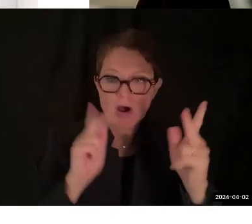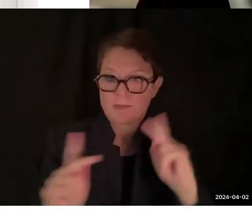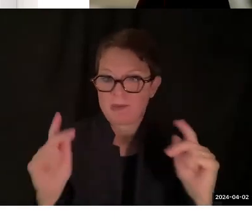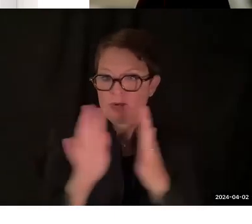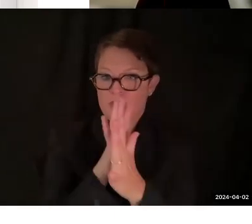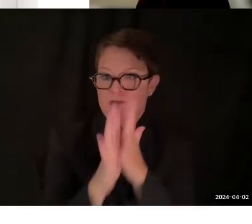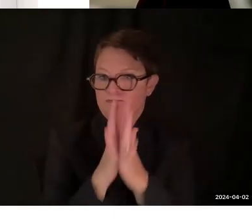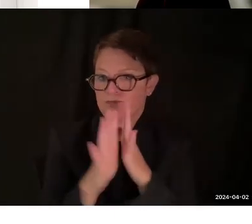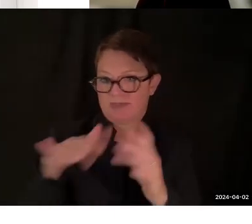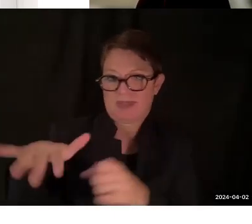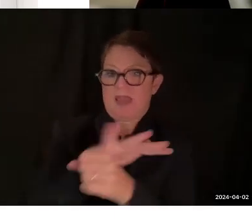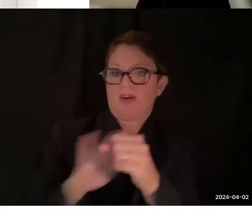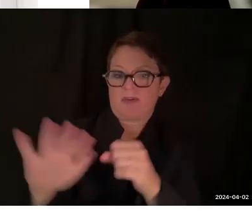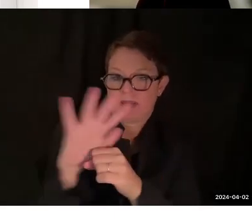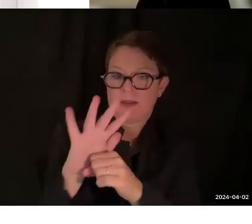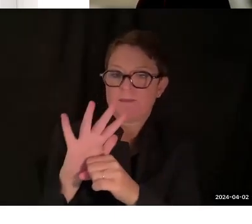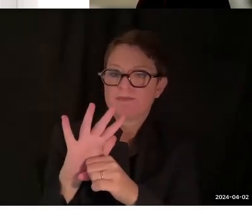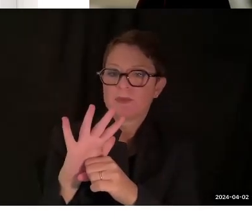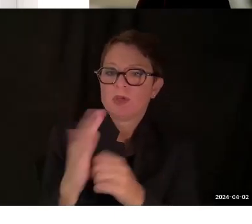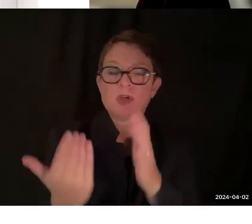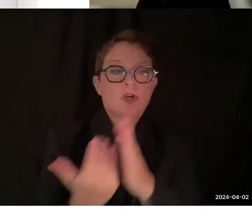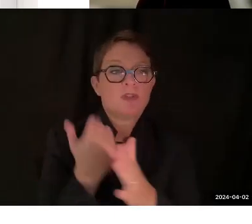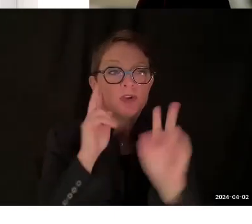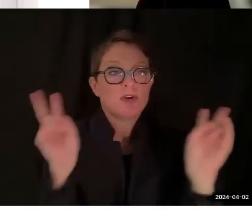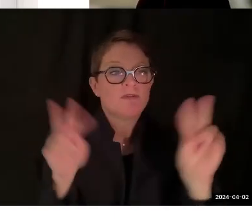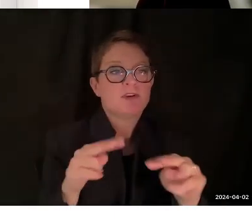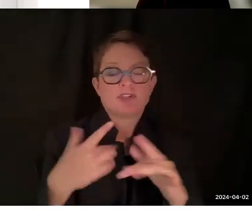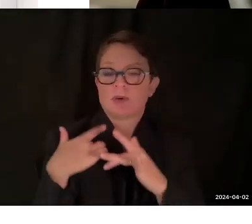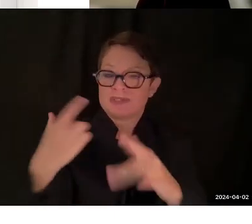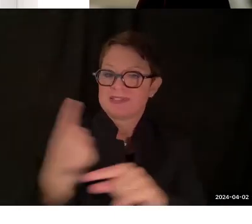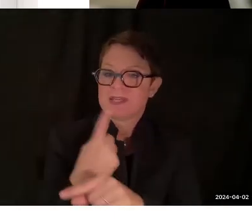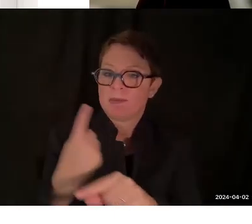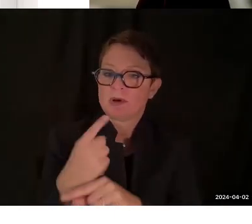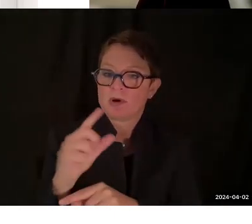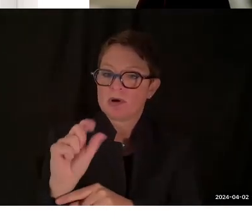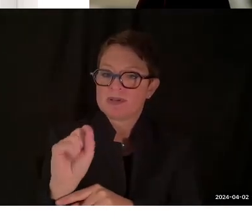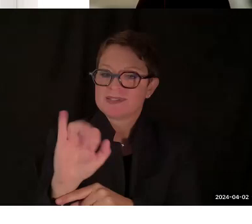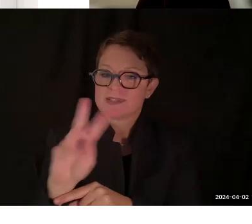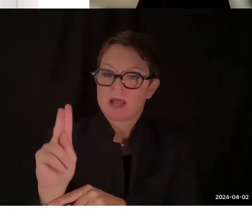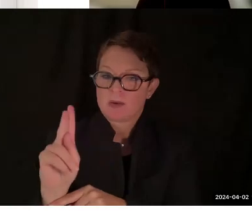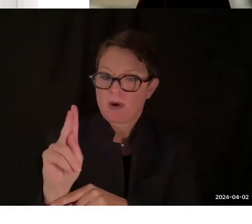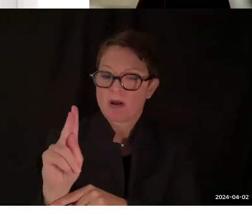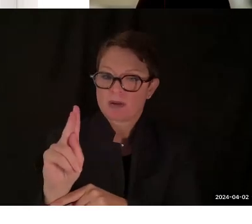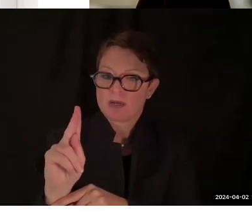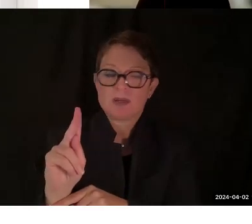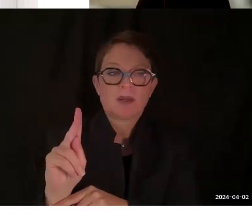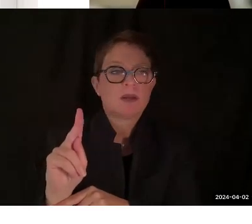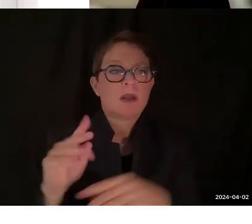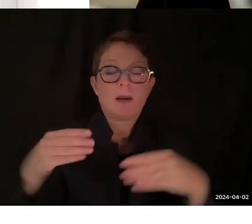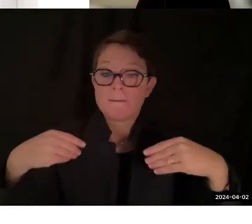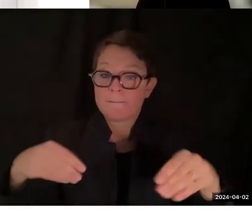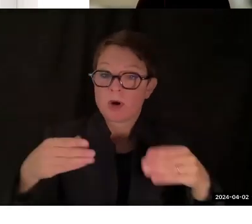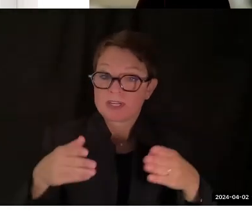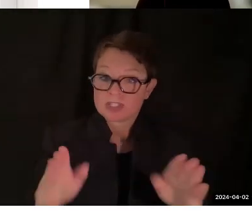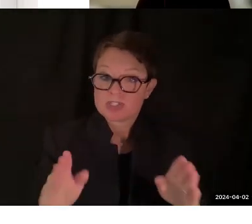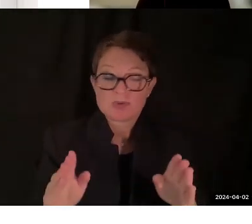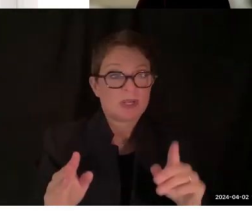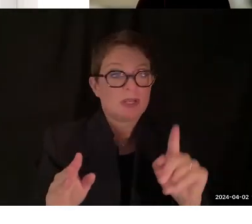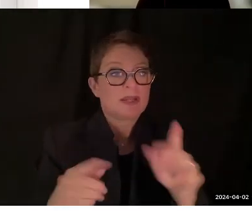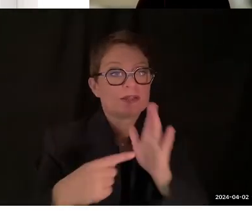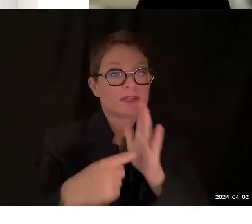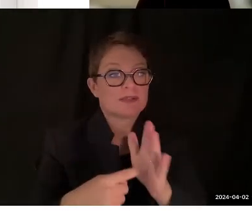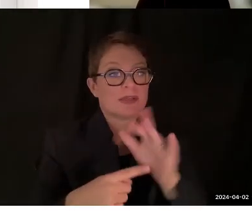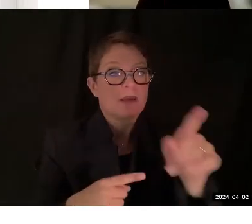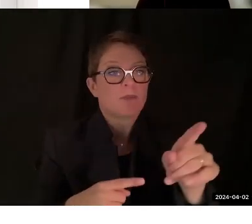pedestrians. These updated views show typical sidewalk sections around the arena. Looking at Market Street as an